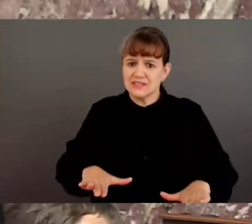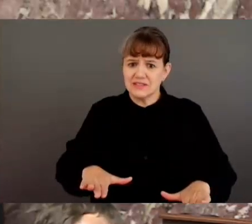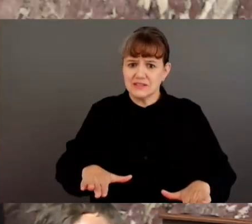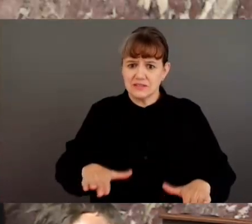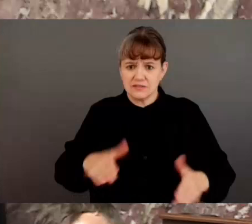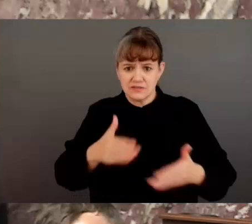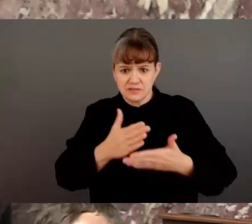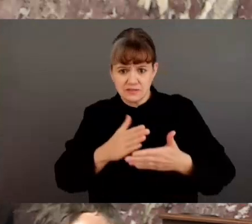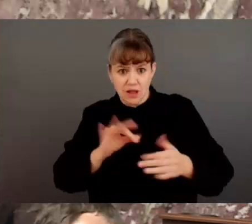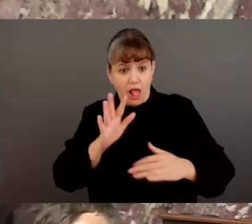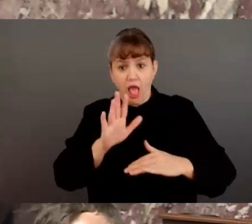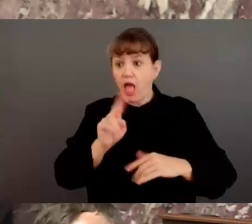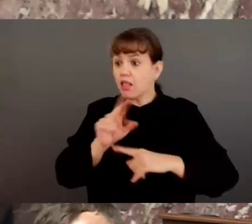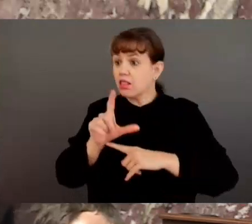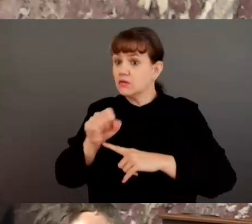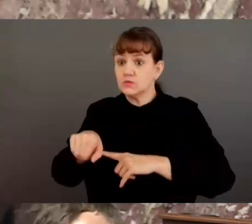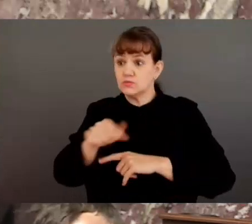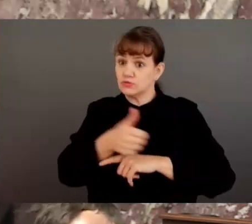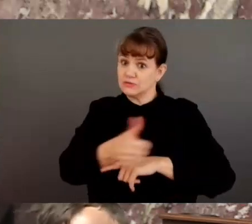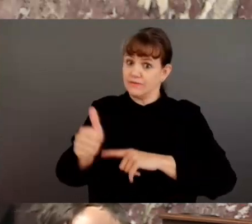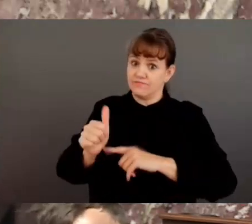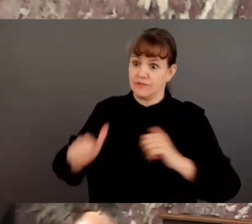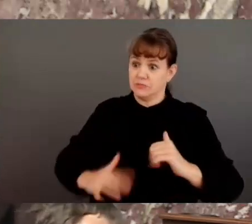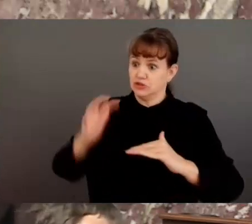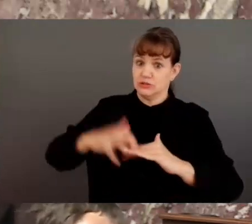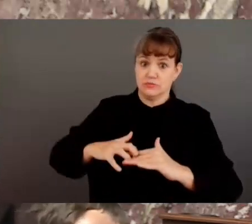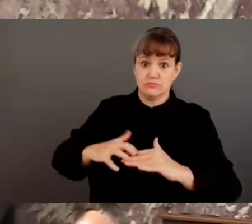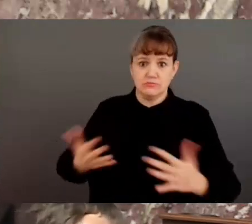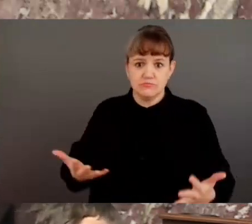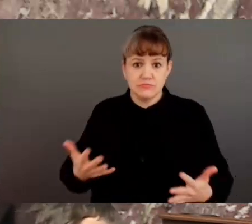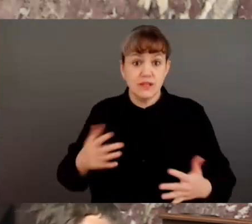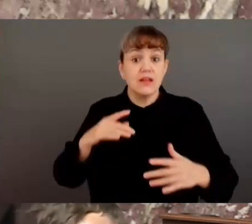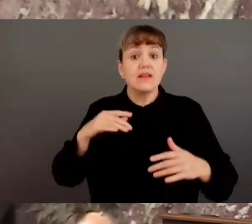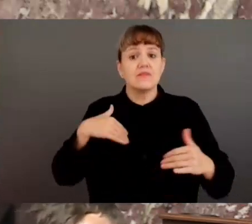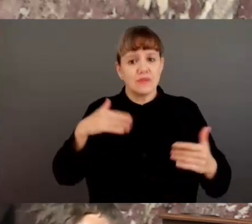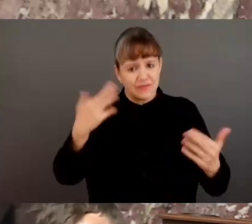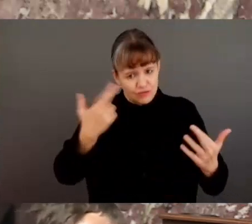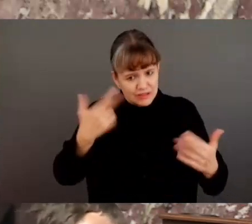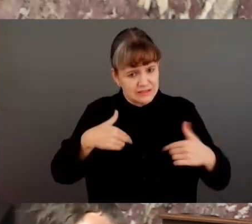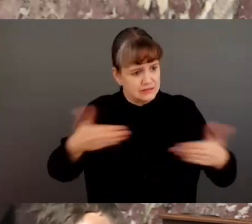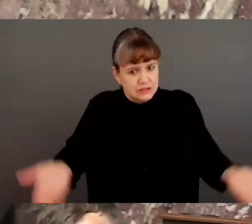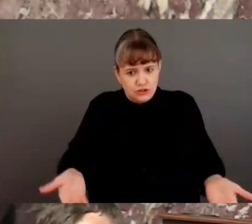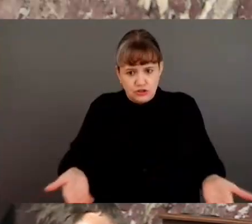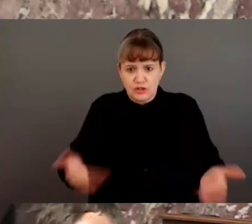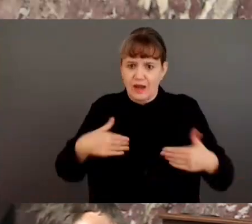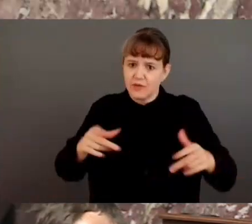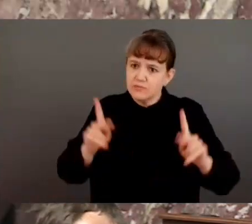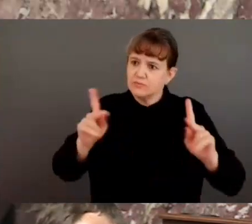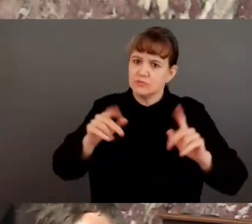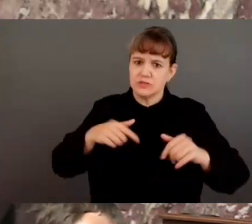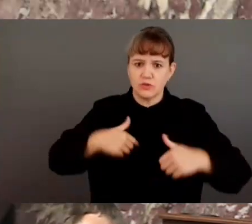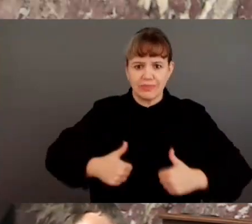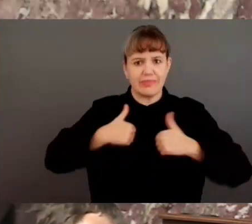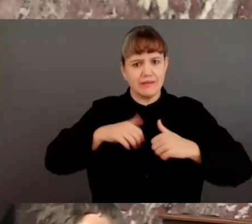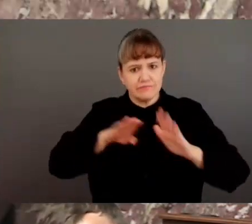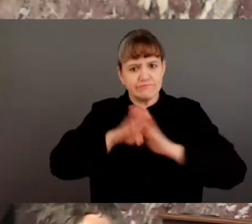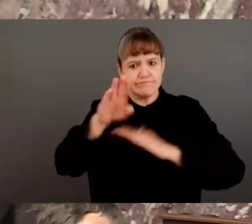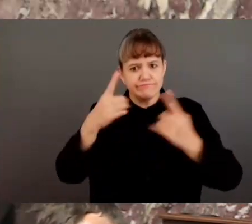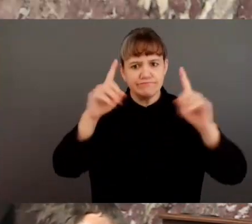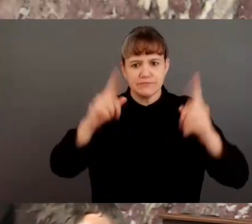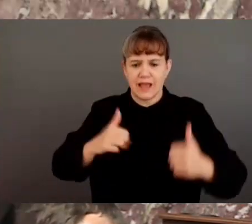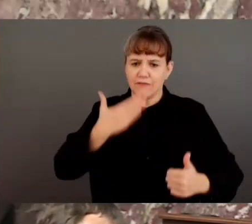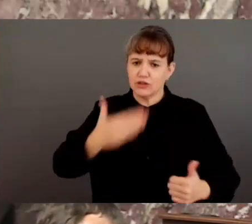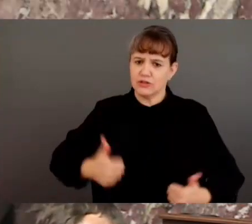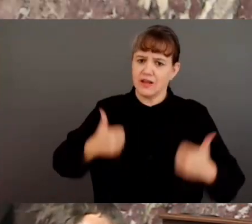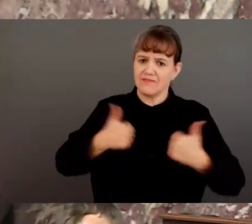life. That's what we all should be fighting for. It's a sad state of affairs to see this party running as the new